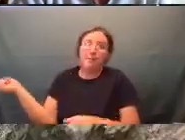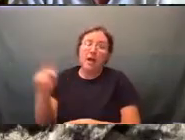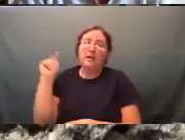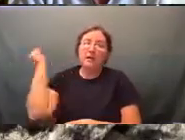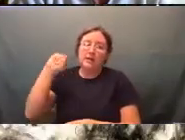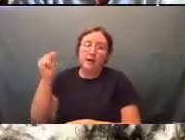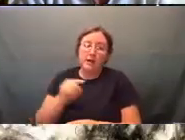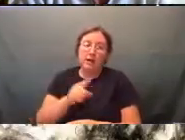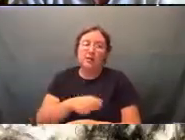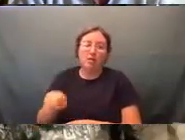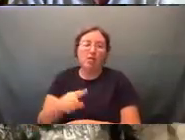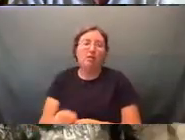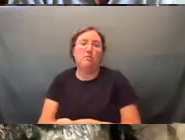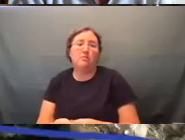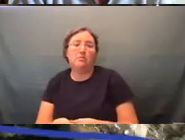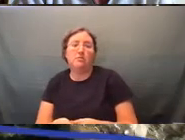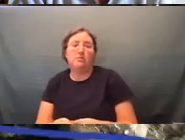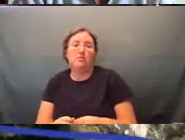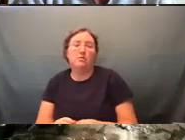And I think